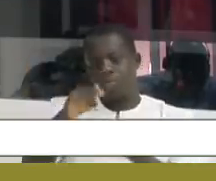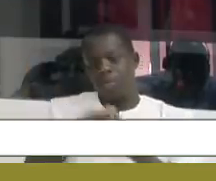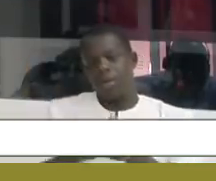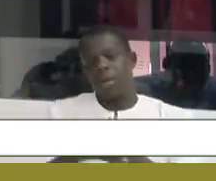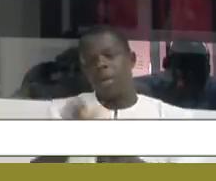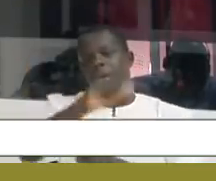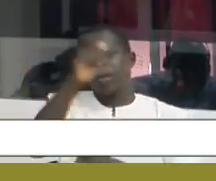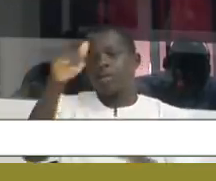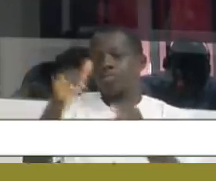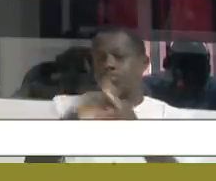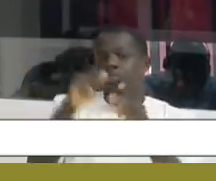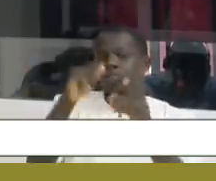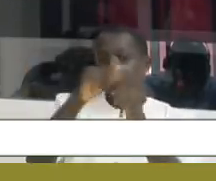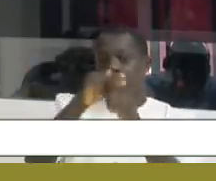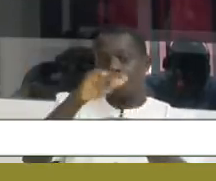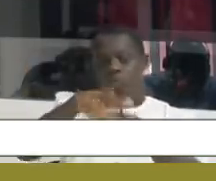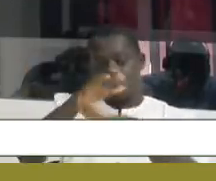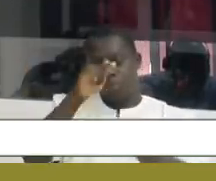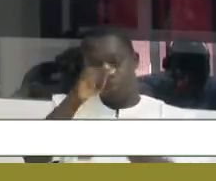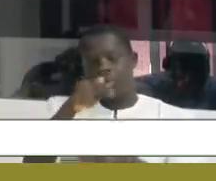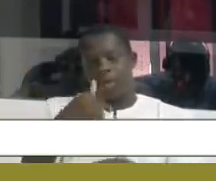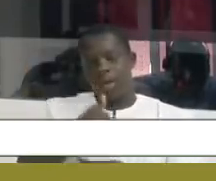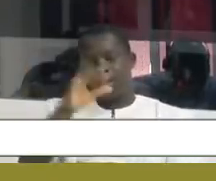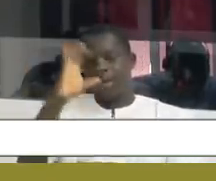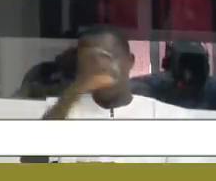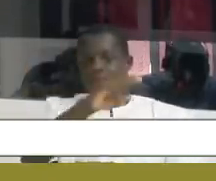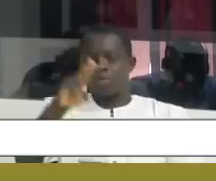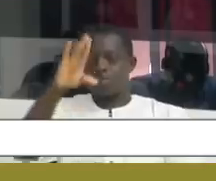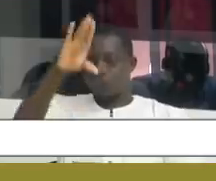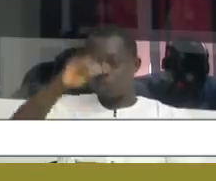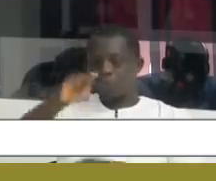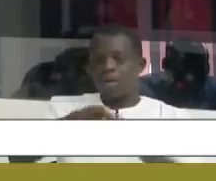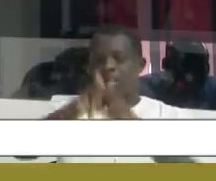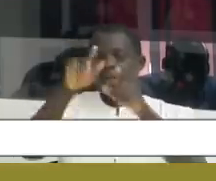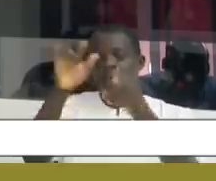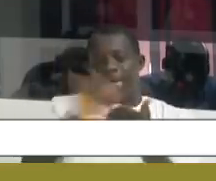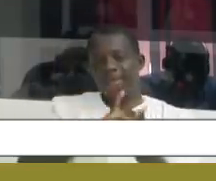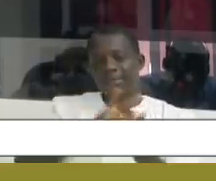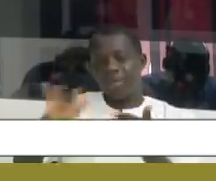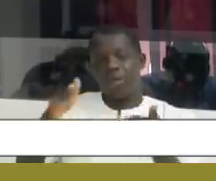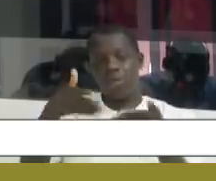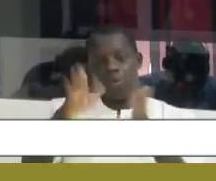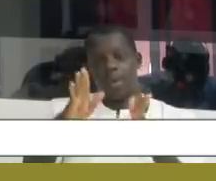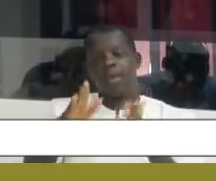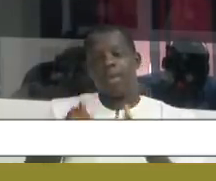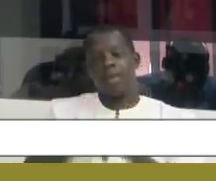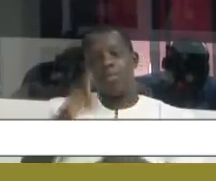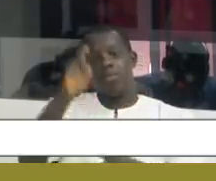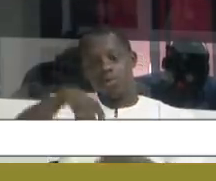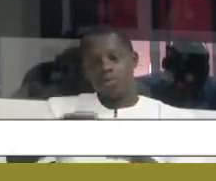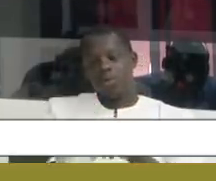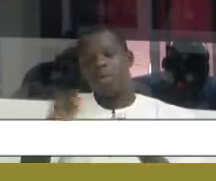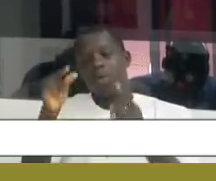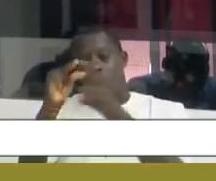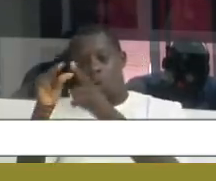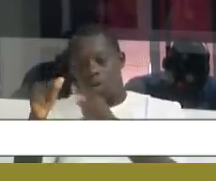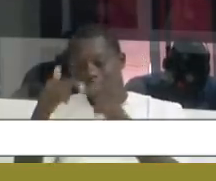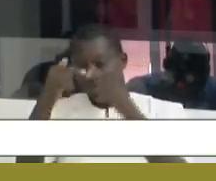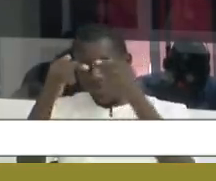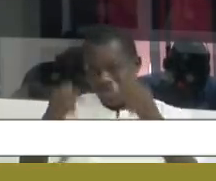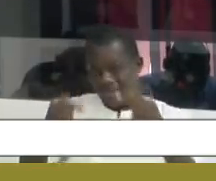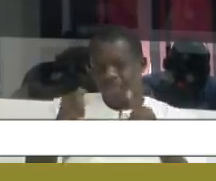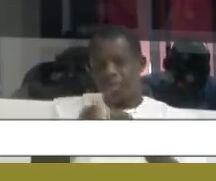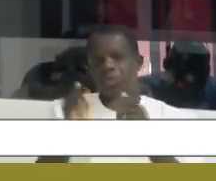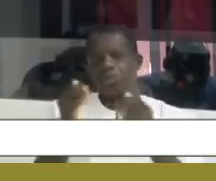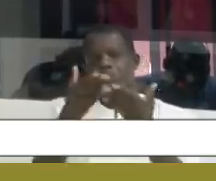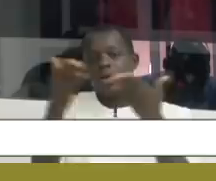in putting propositions to you, I cannot do it in a vacuum. It has to be in a particular context. And that is why I have